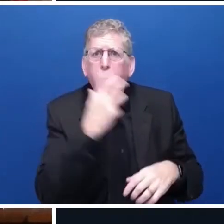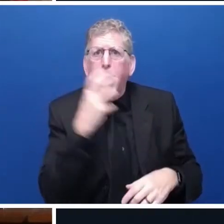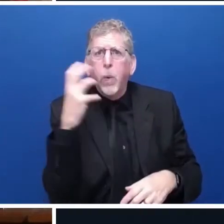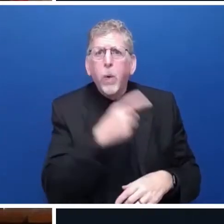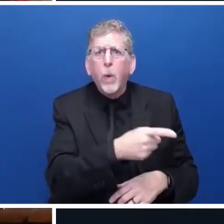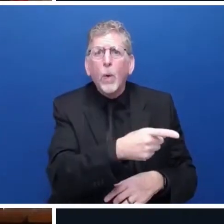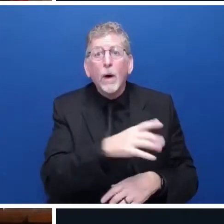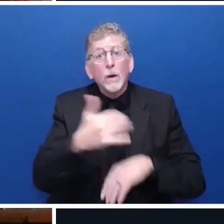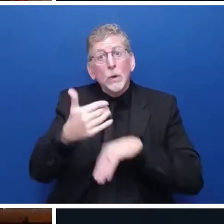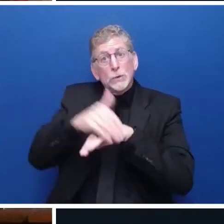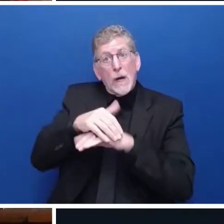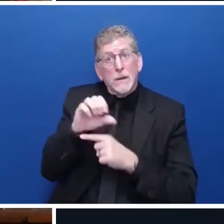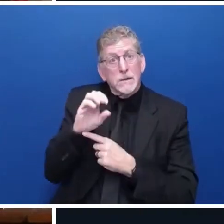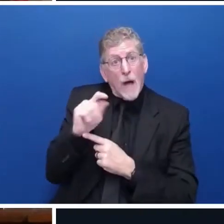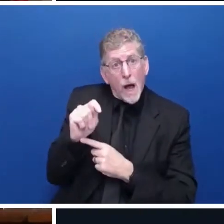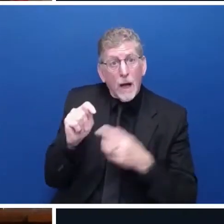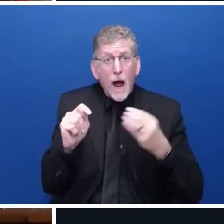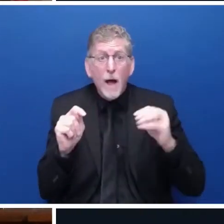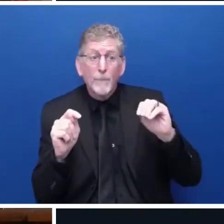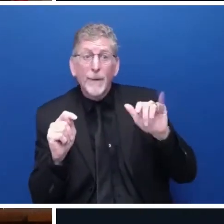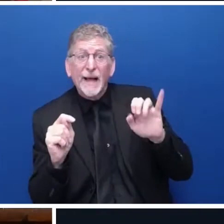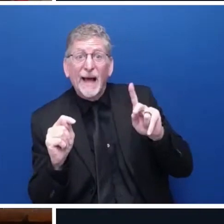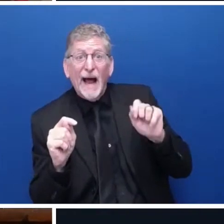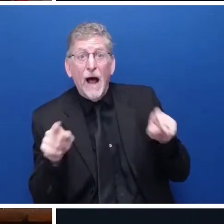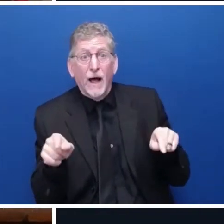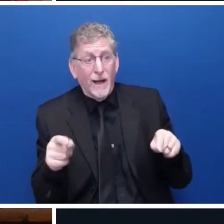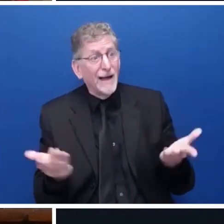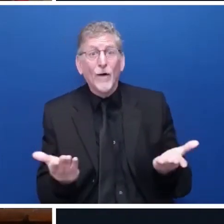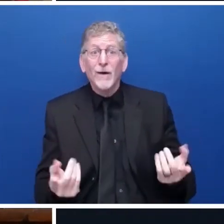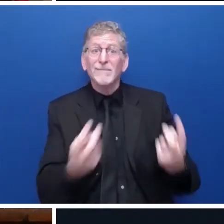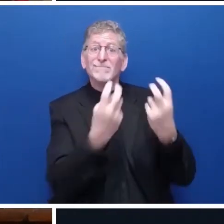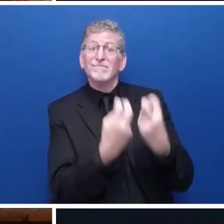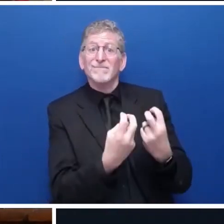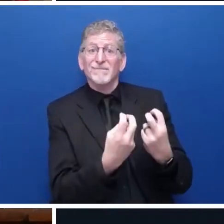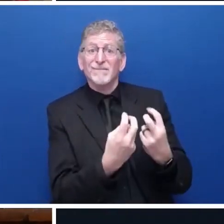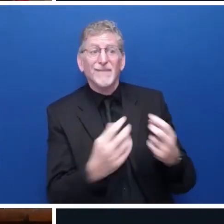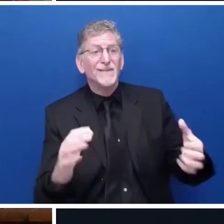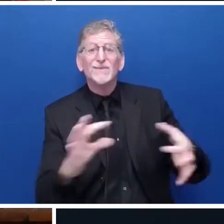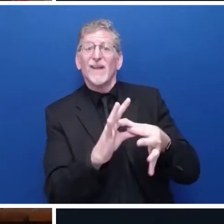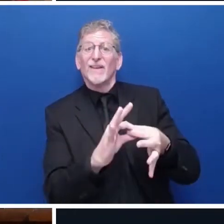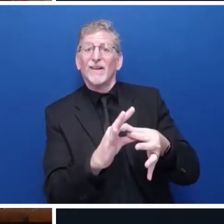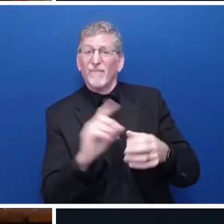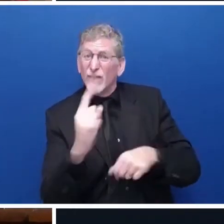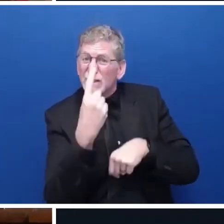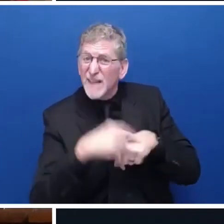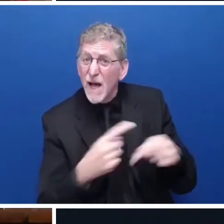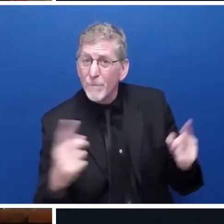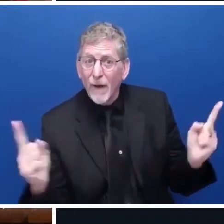Kate are here together, reunited for the very first time. Thank you, Scott, Millie Kate.